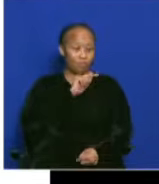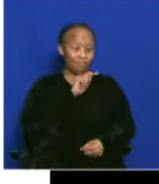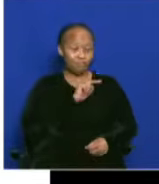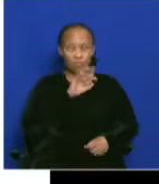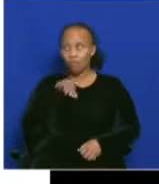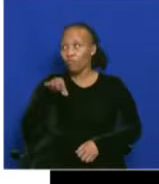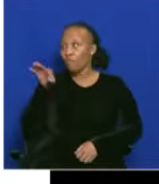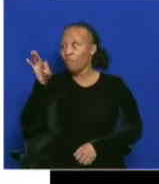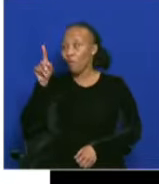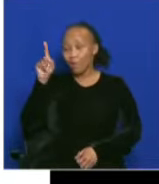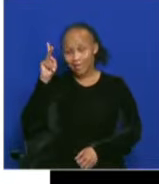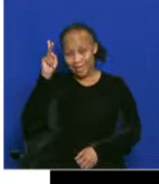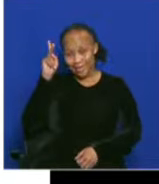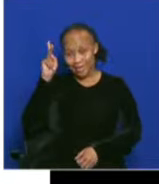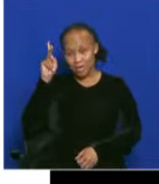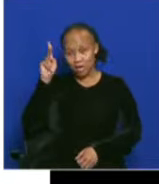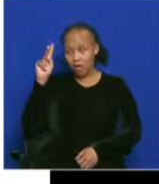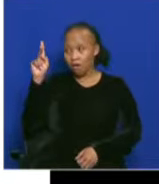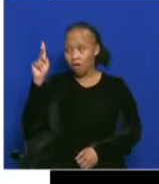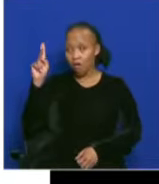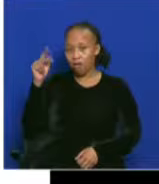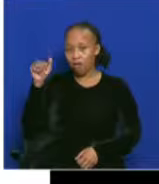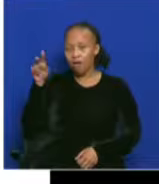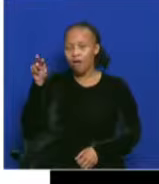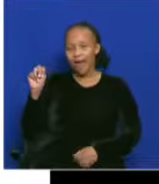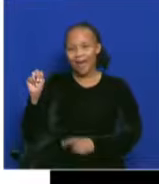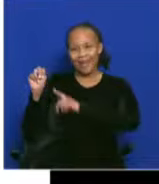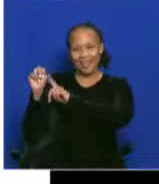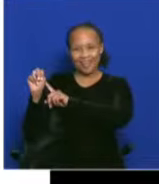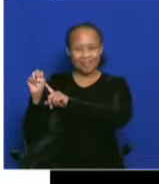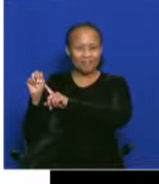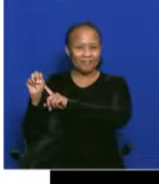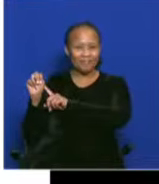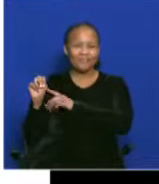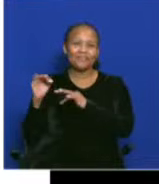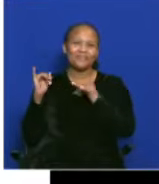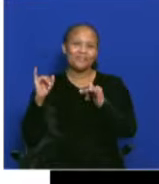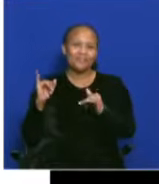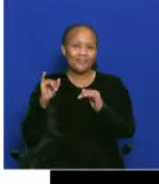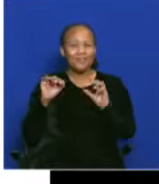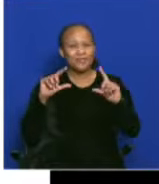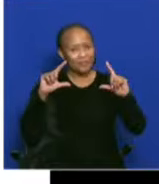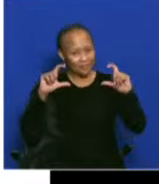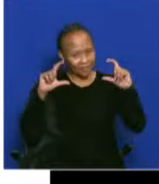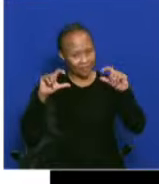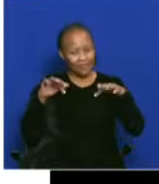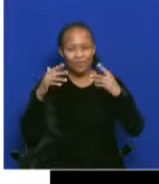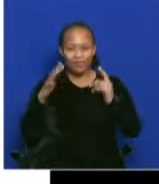a series of pictures of helicopters.